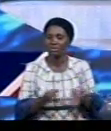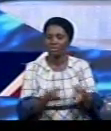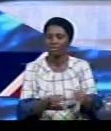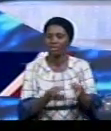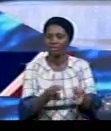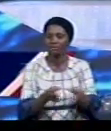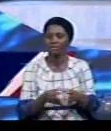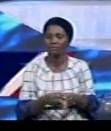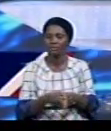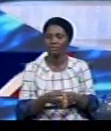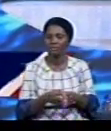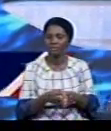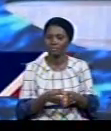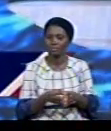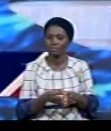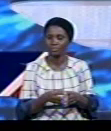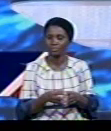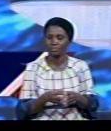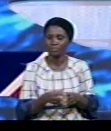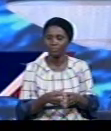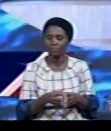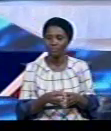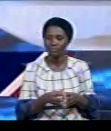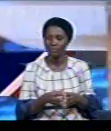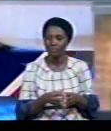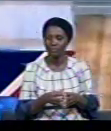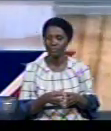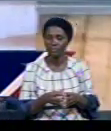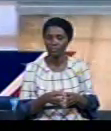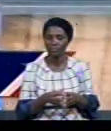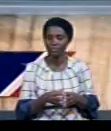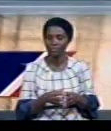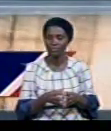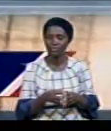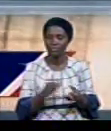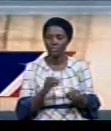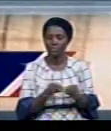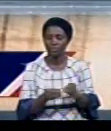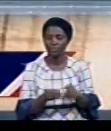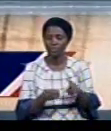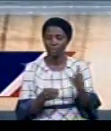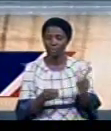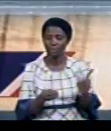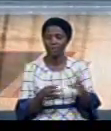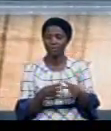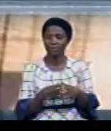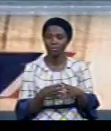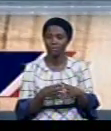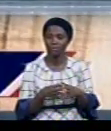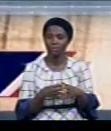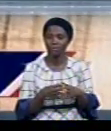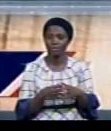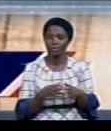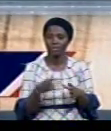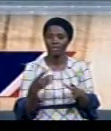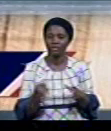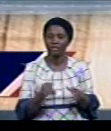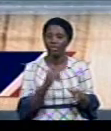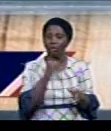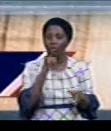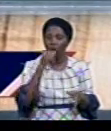saints from storms. Look at number one. Number one is the